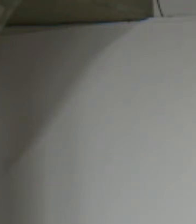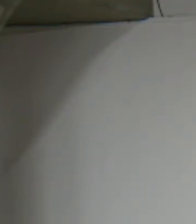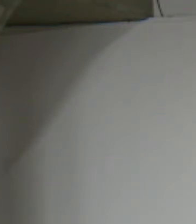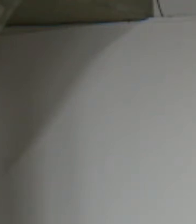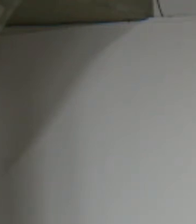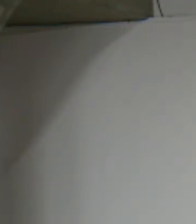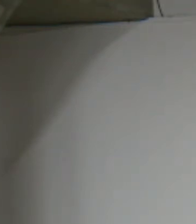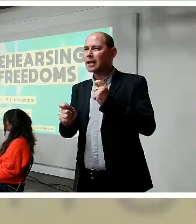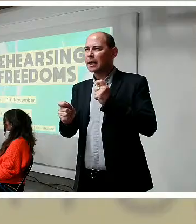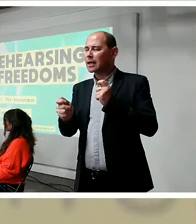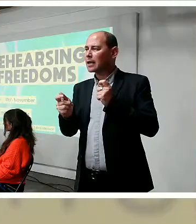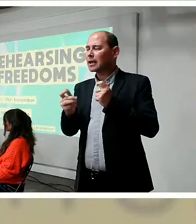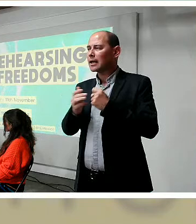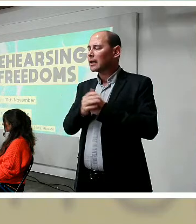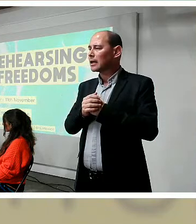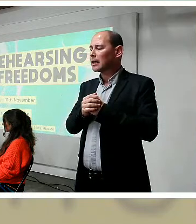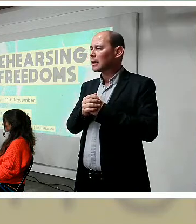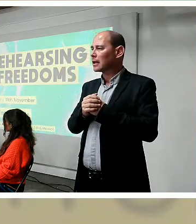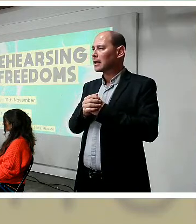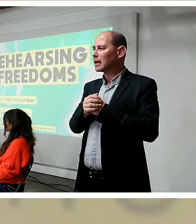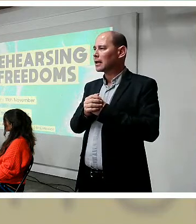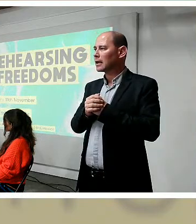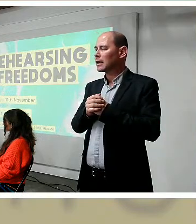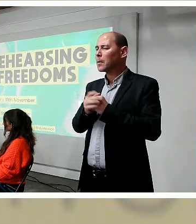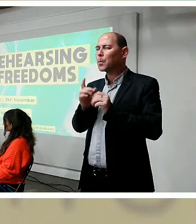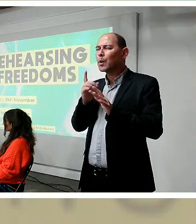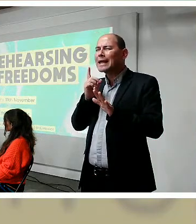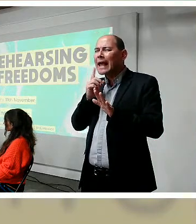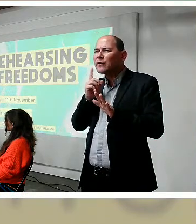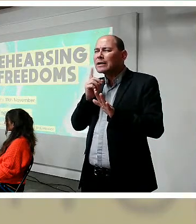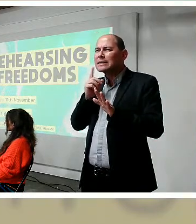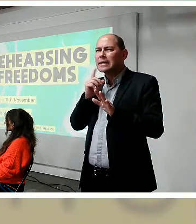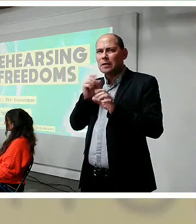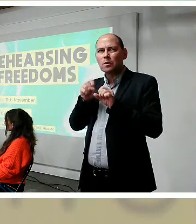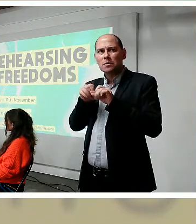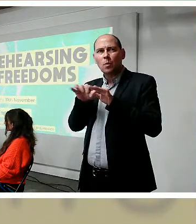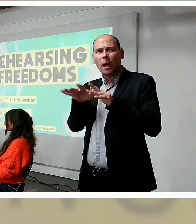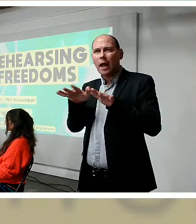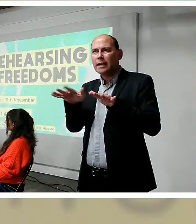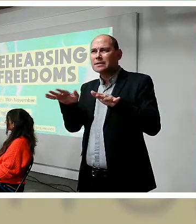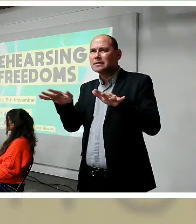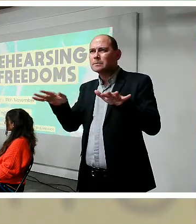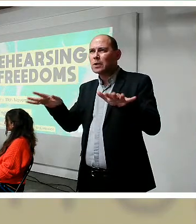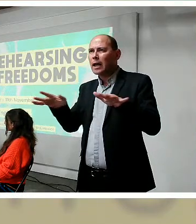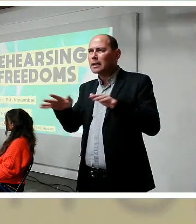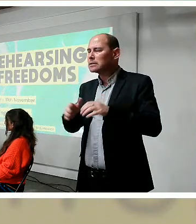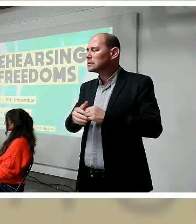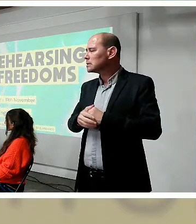of, or old forms of precarity were more widespread, were more prevalent.